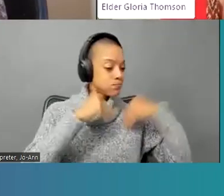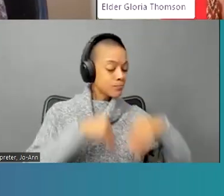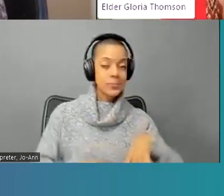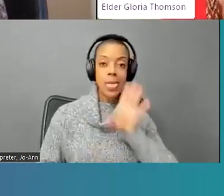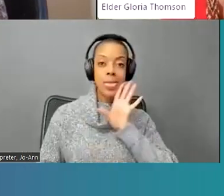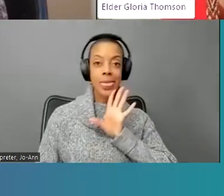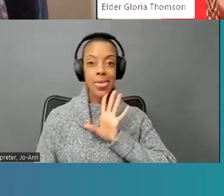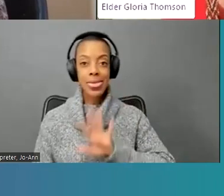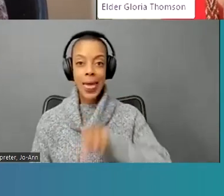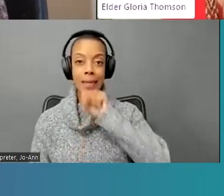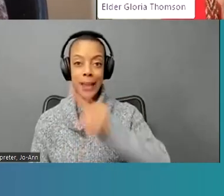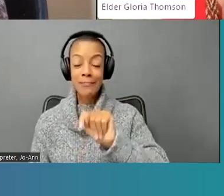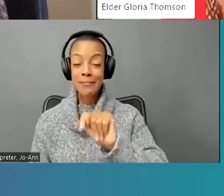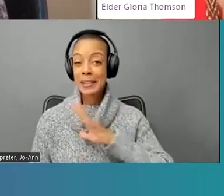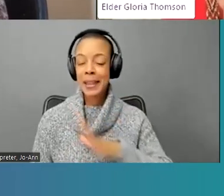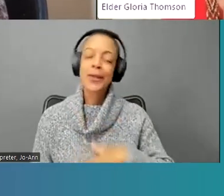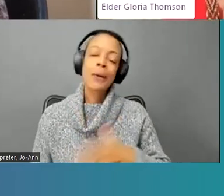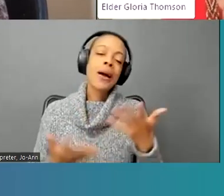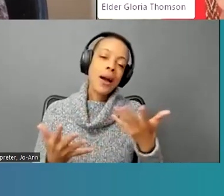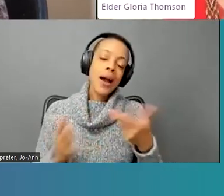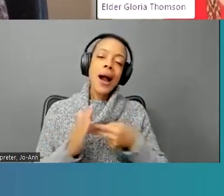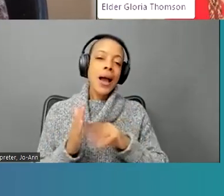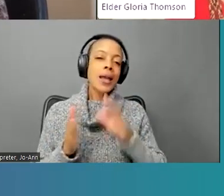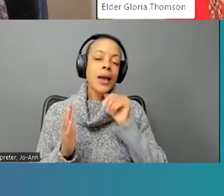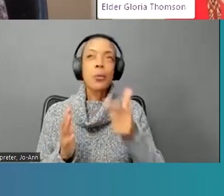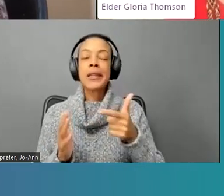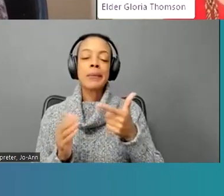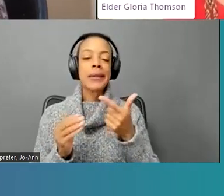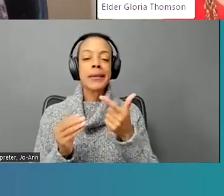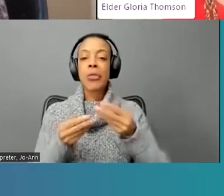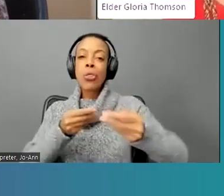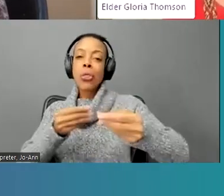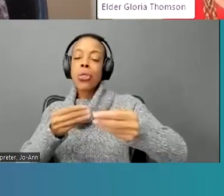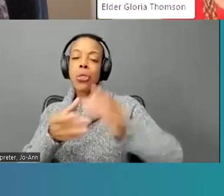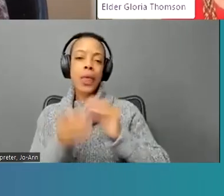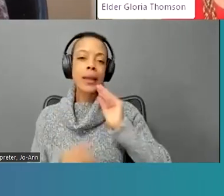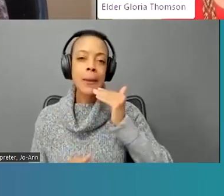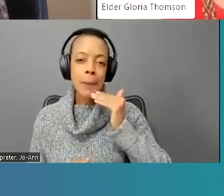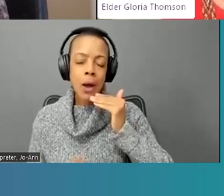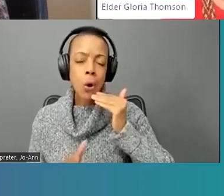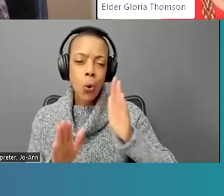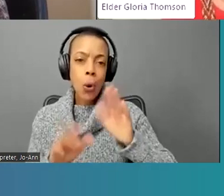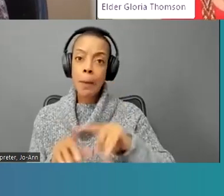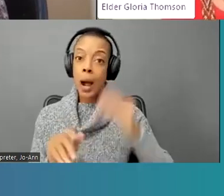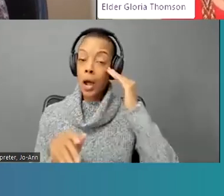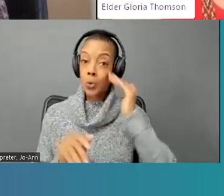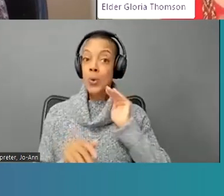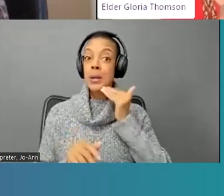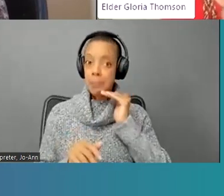I don't mean to be facetious about the tobacco, but I know that tobacco is a sacred